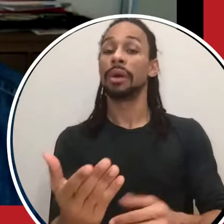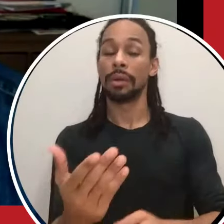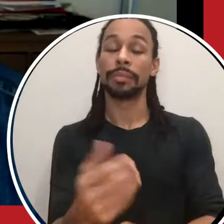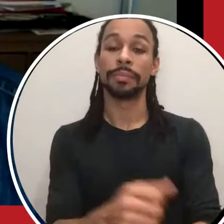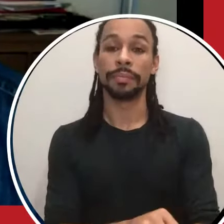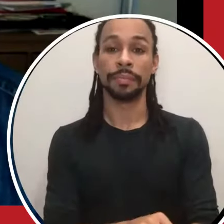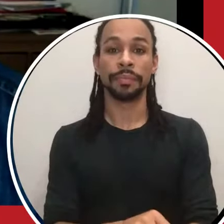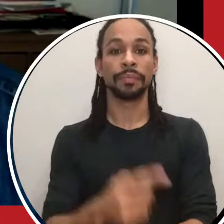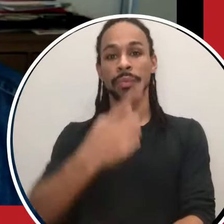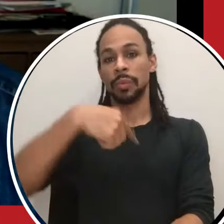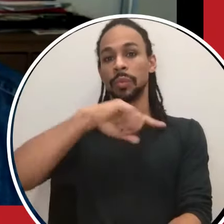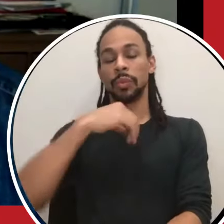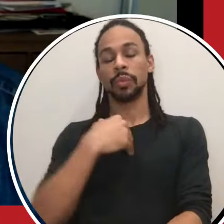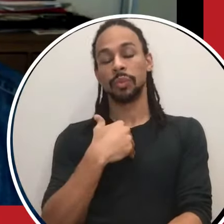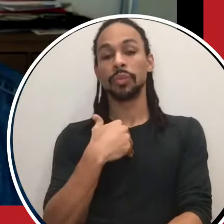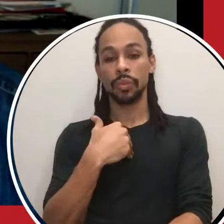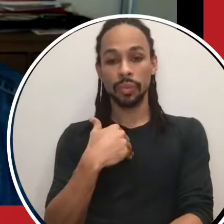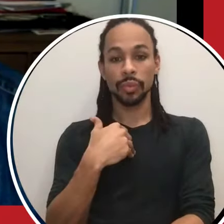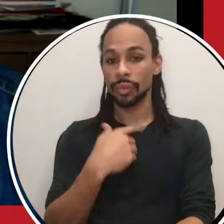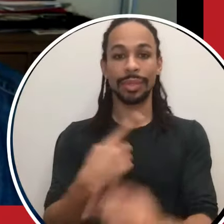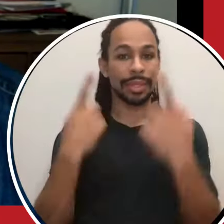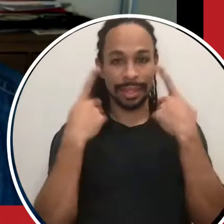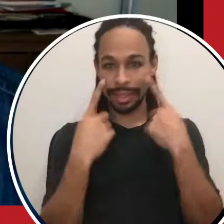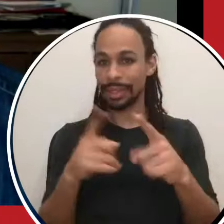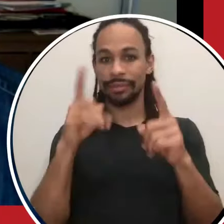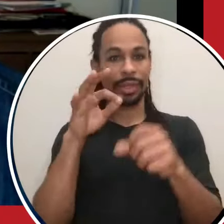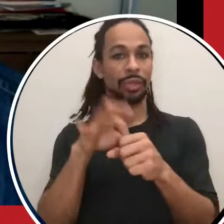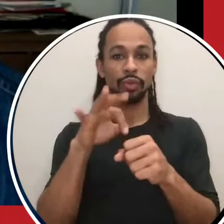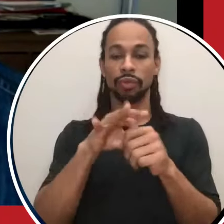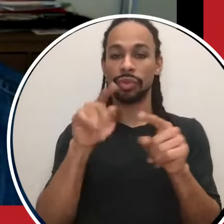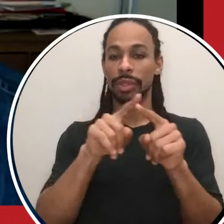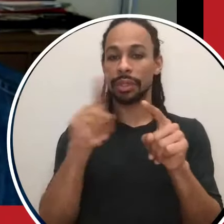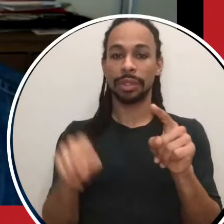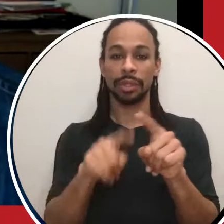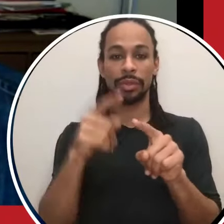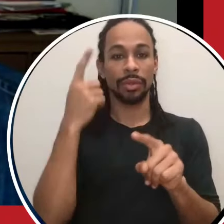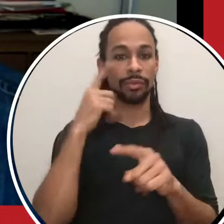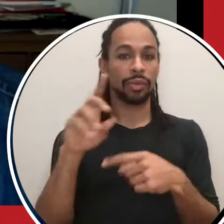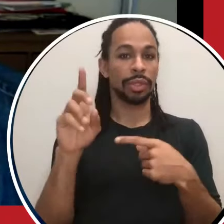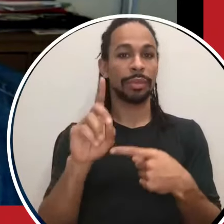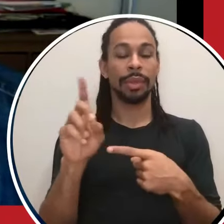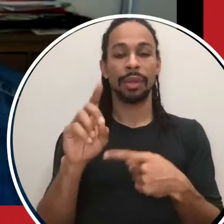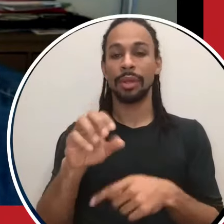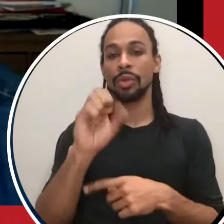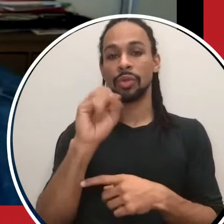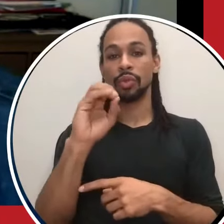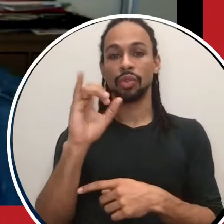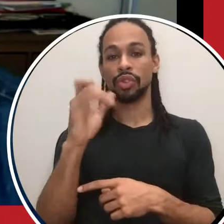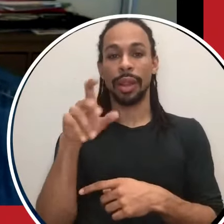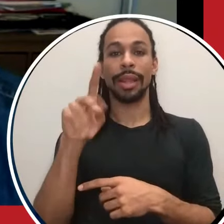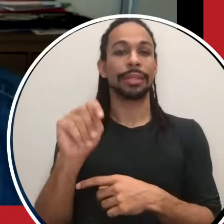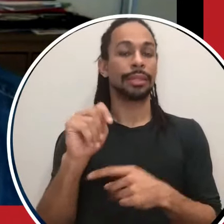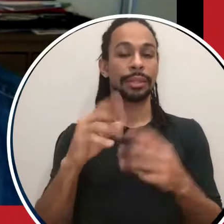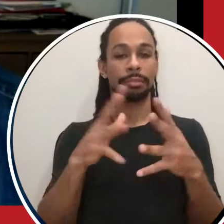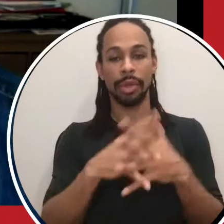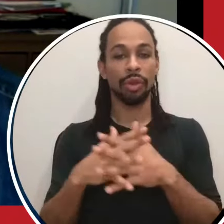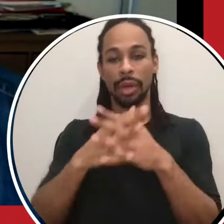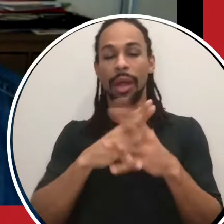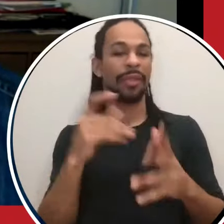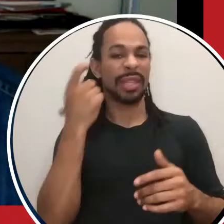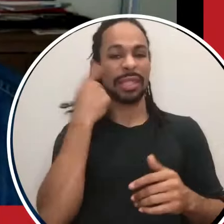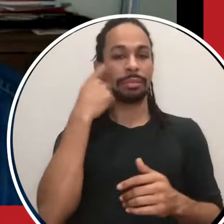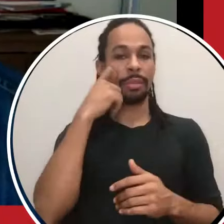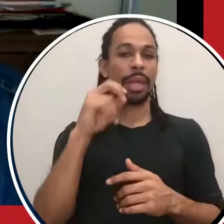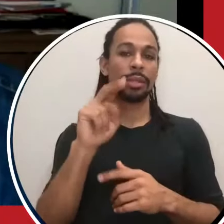we had a very successful electoral cycle for Democratic Socialist America this past November. We ended up